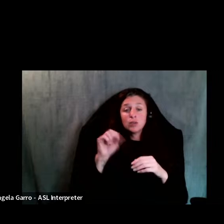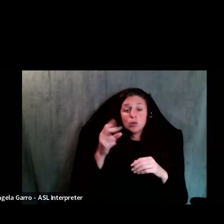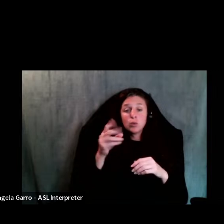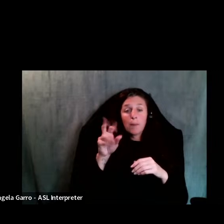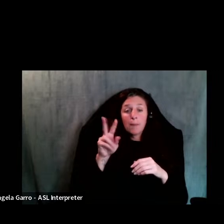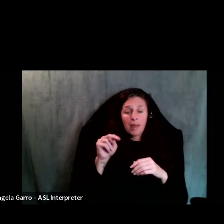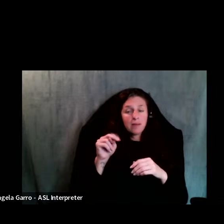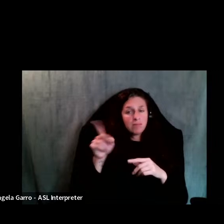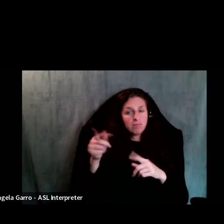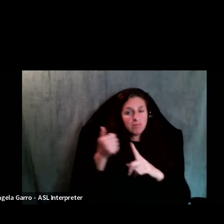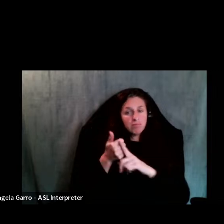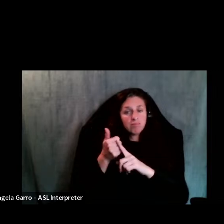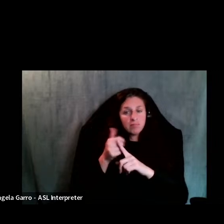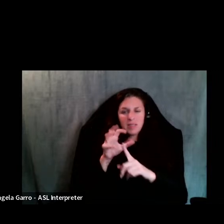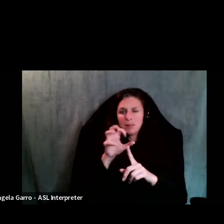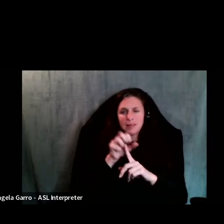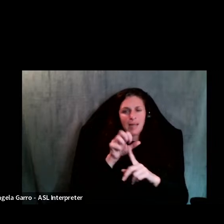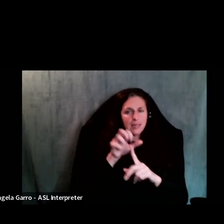many times.